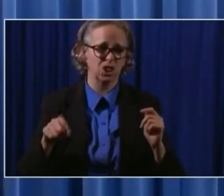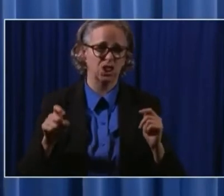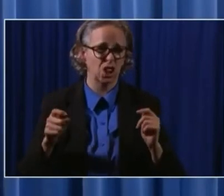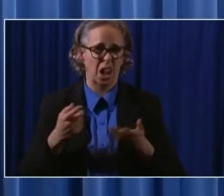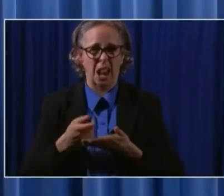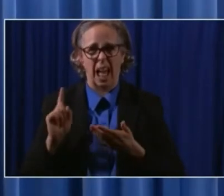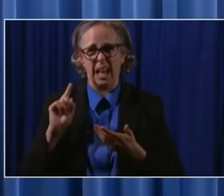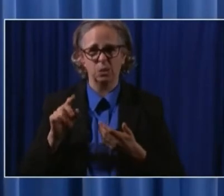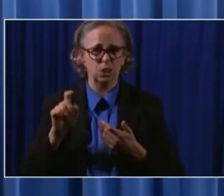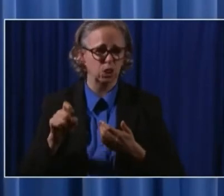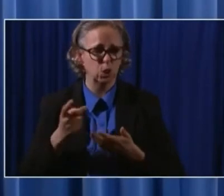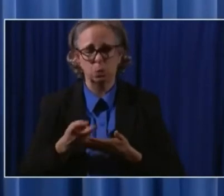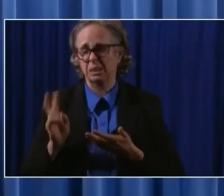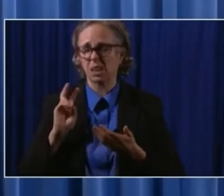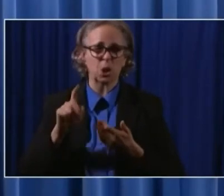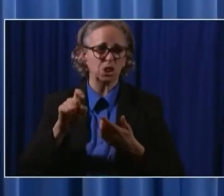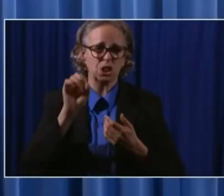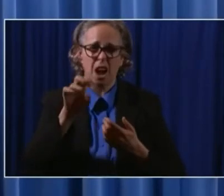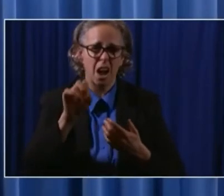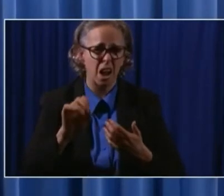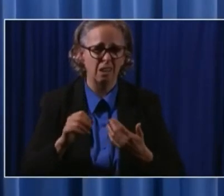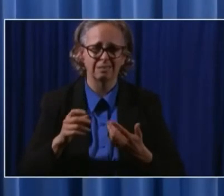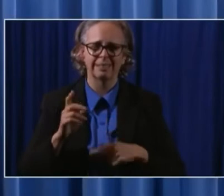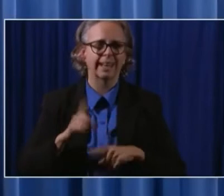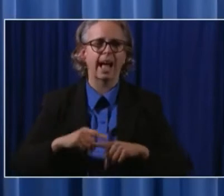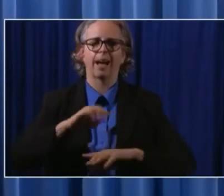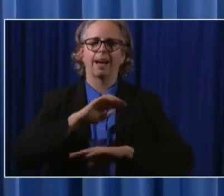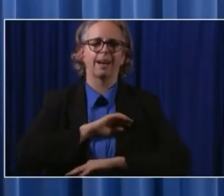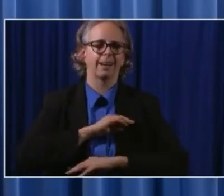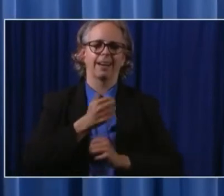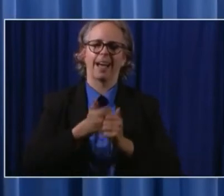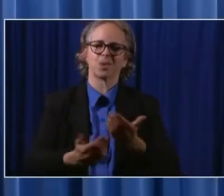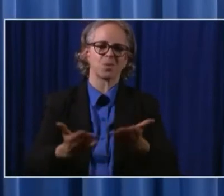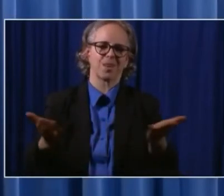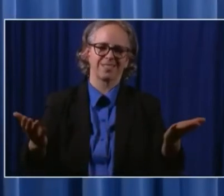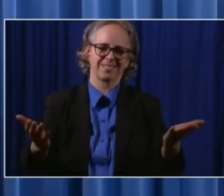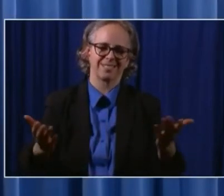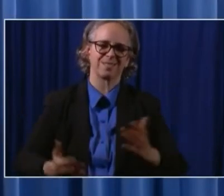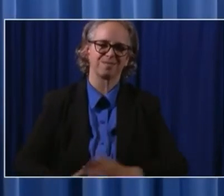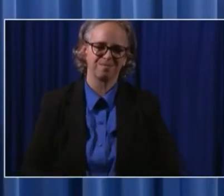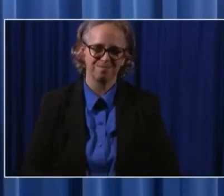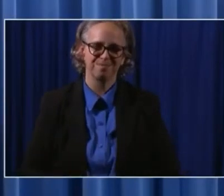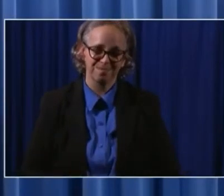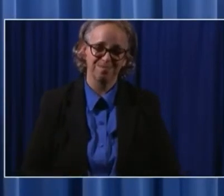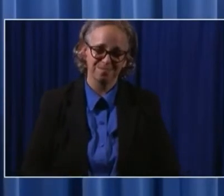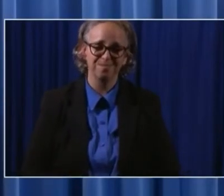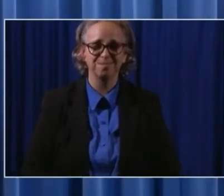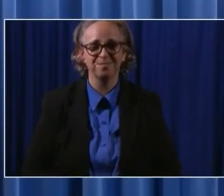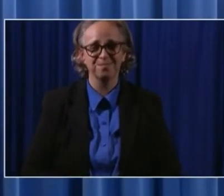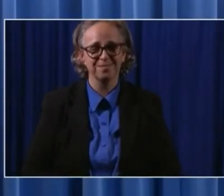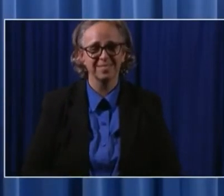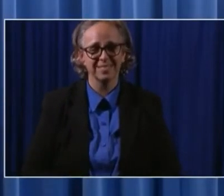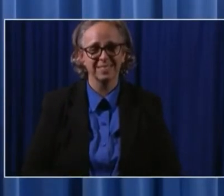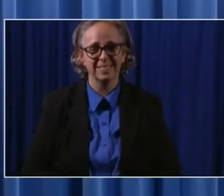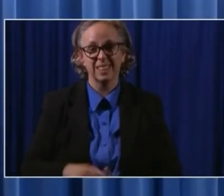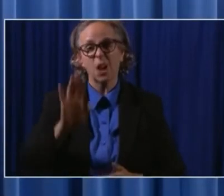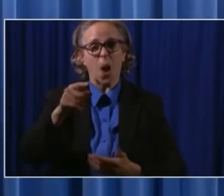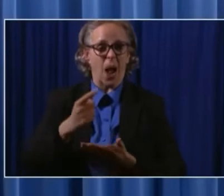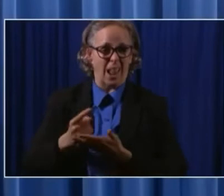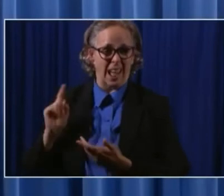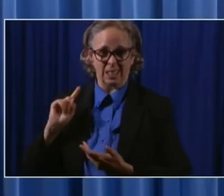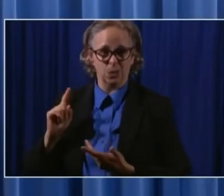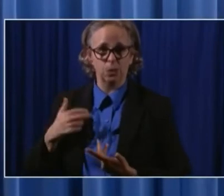weeks ago, 3 weeks ago. I gave a speech to the people of the state, purposely did not have any orders in it. What I wanted to